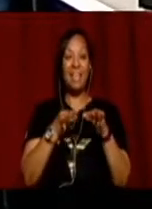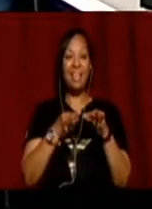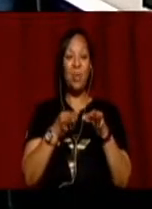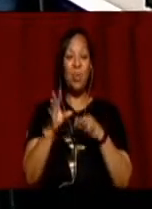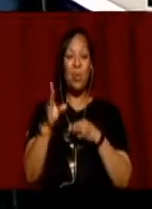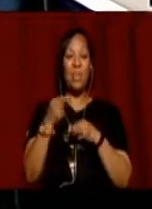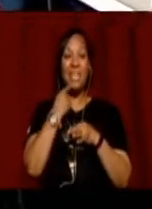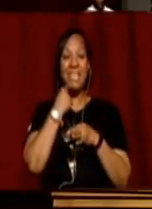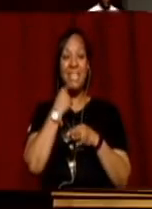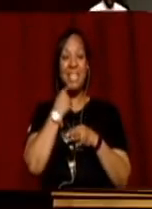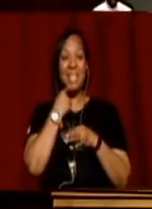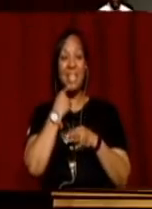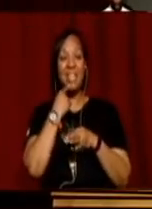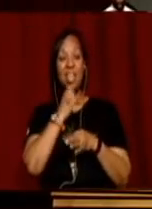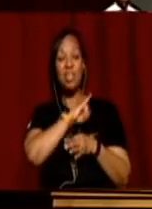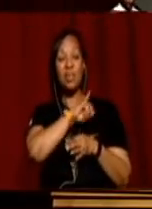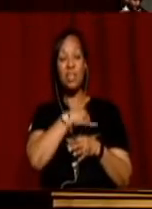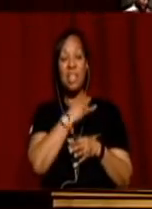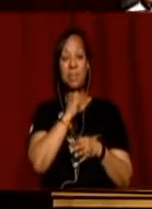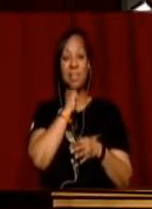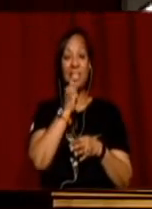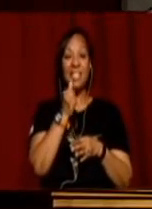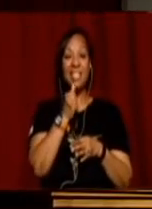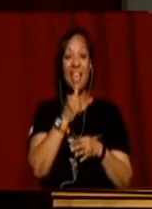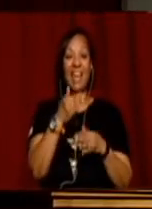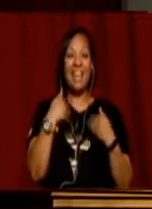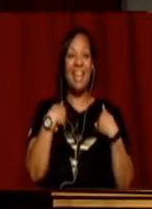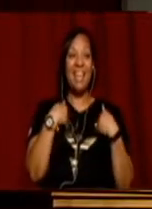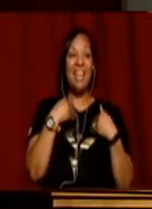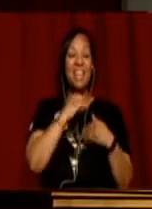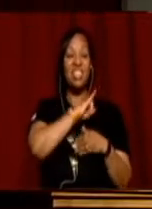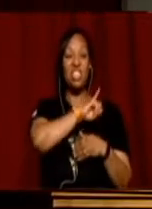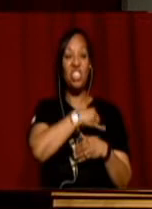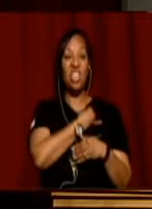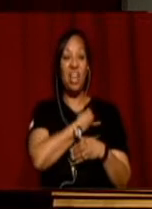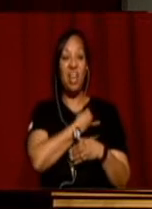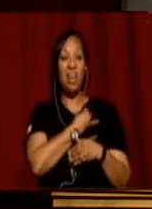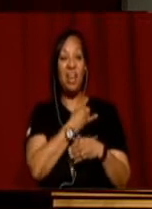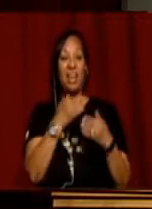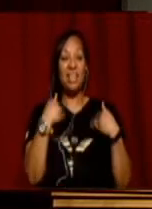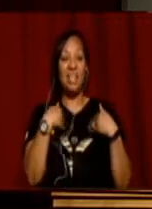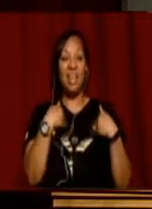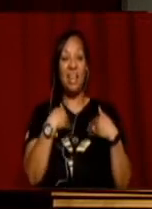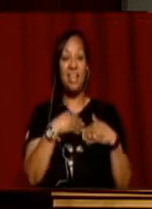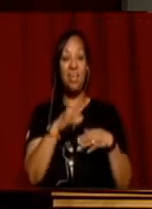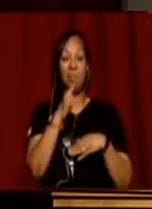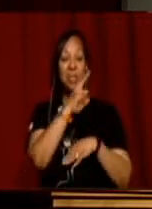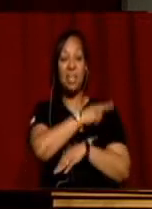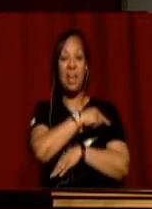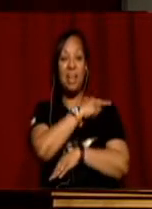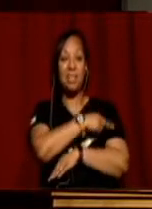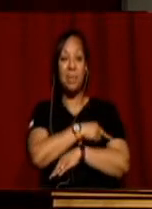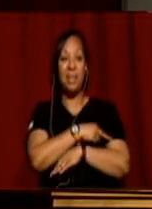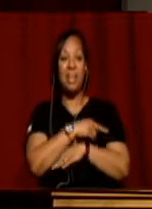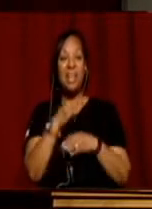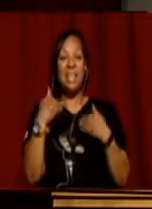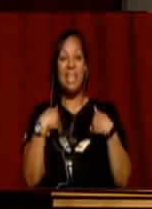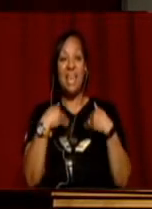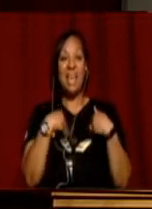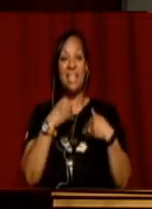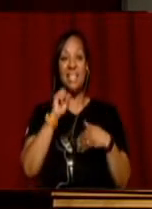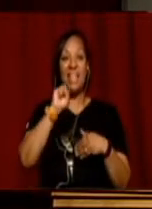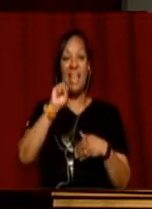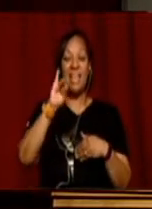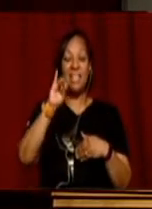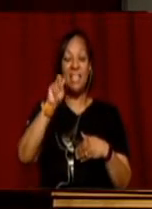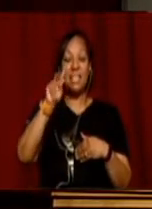mask. So Jasmine does not have it. John has had it. He was in the hospital, and he does have the antibodies.